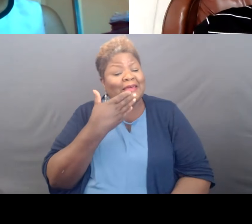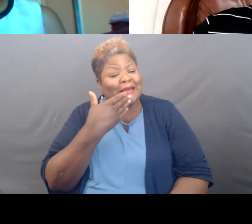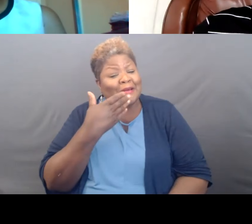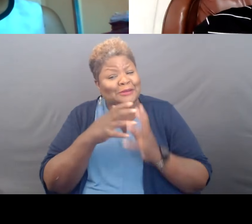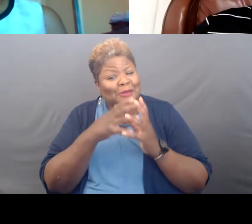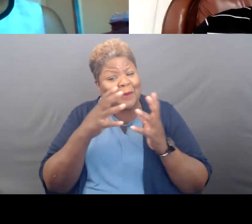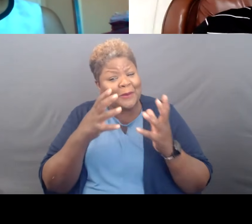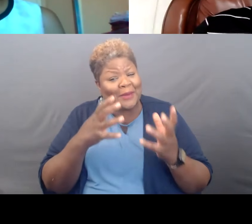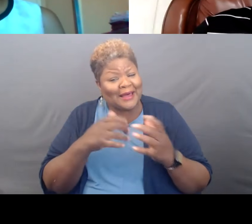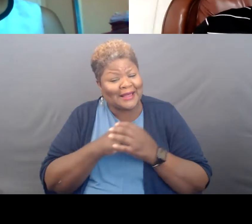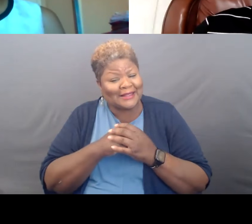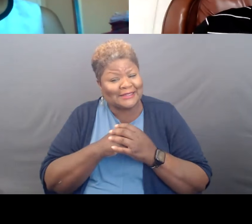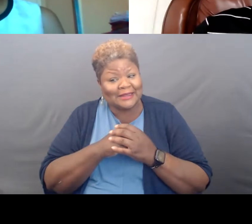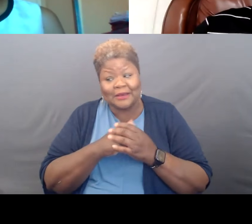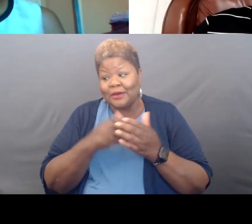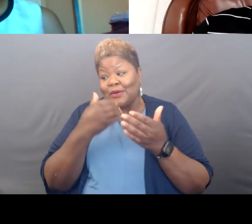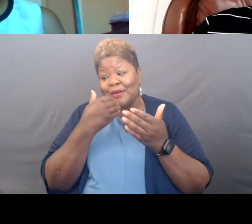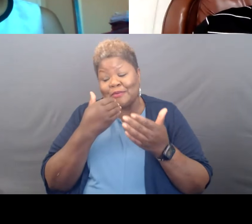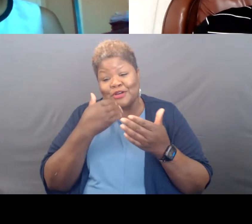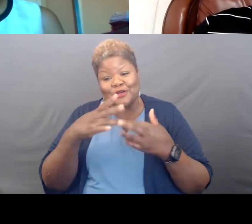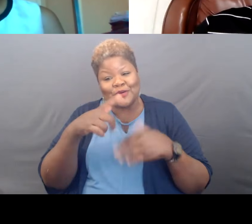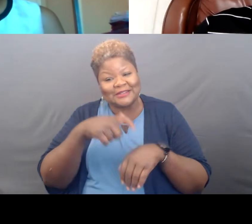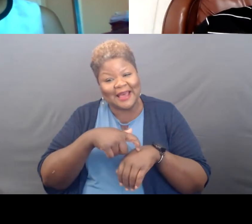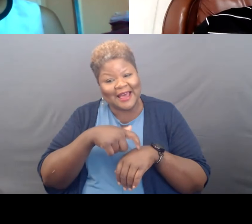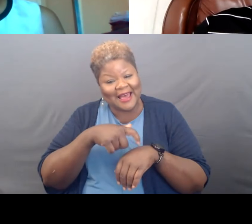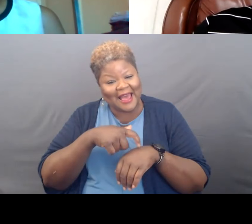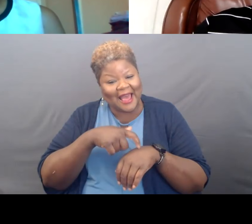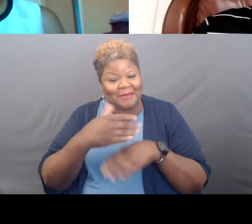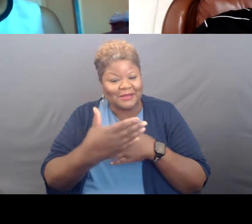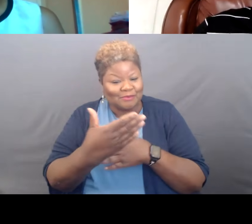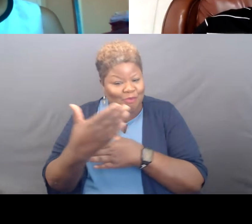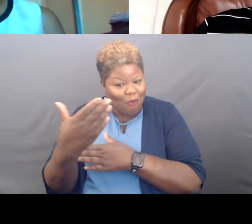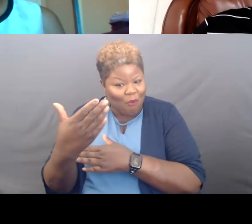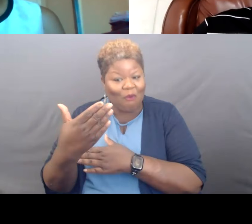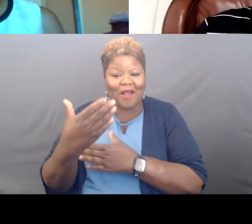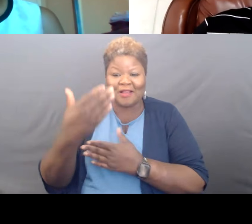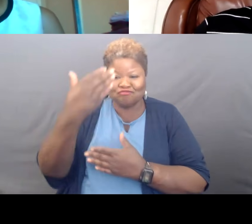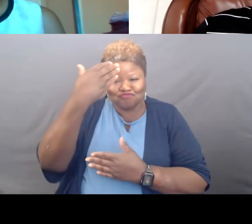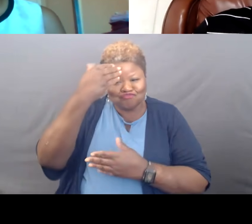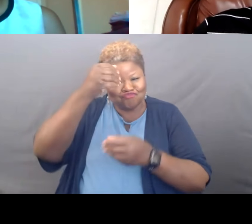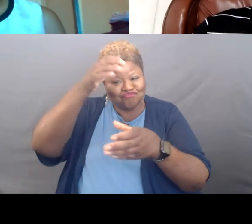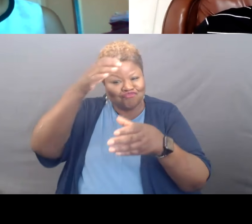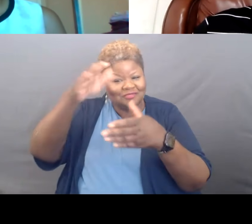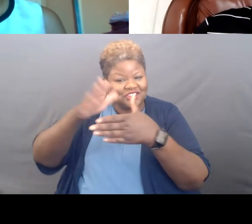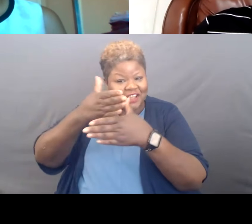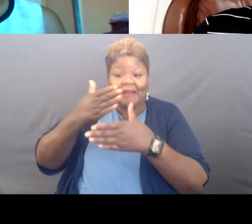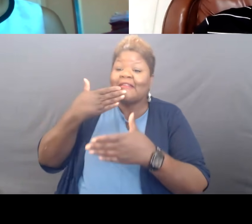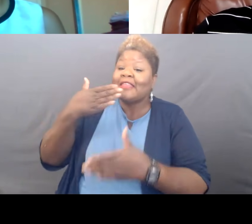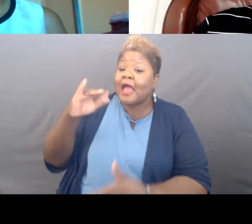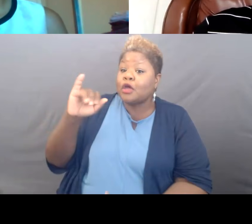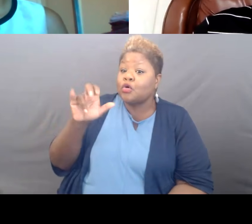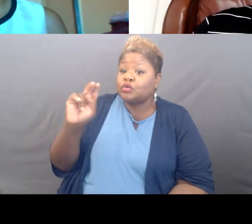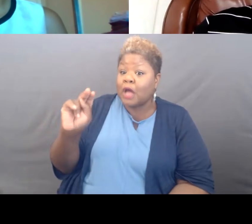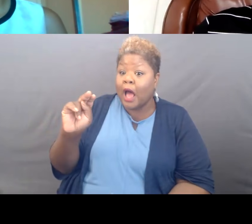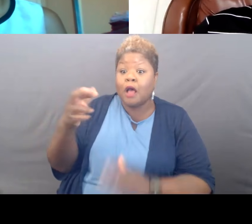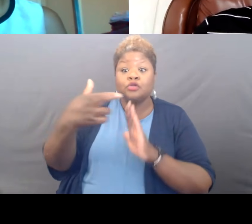much. We really appreciated your time this morning and your expertise. Thank you, John. To register for